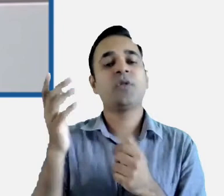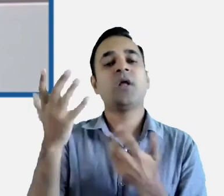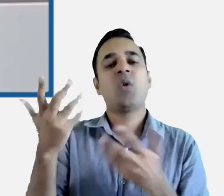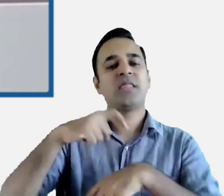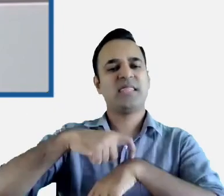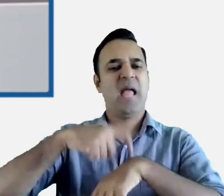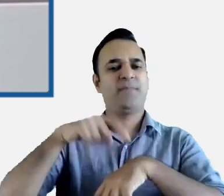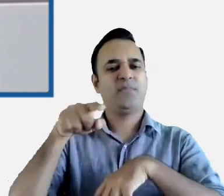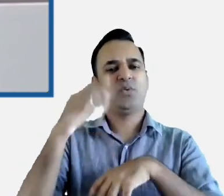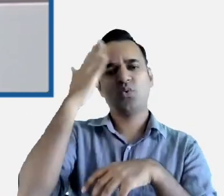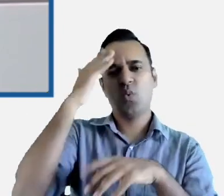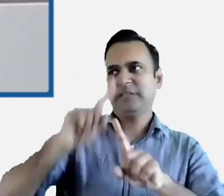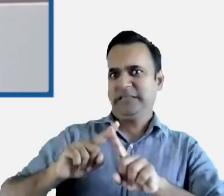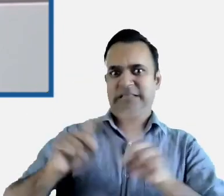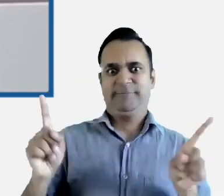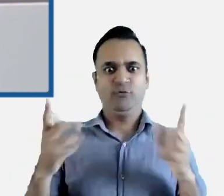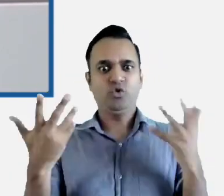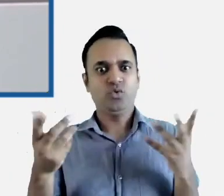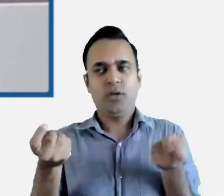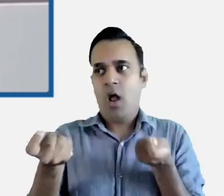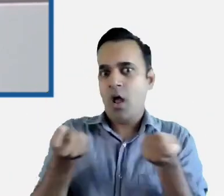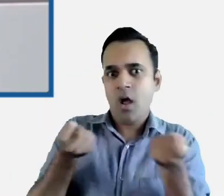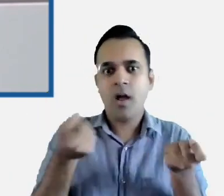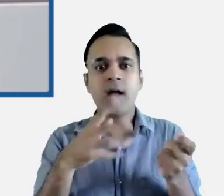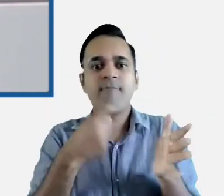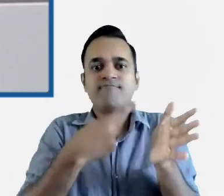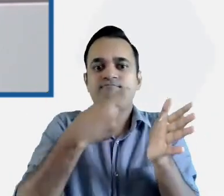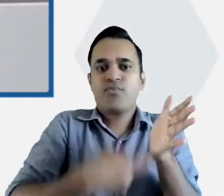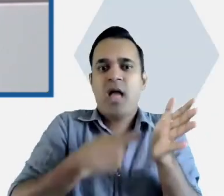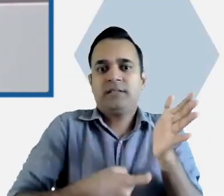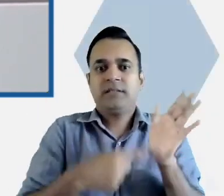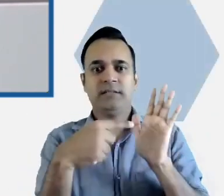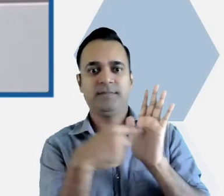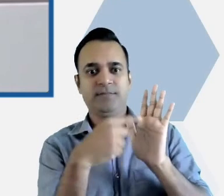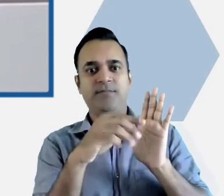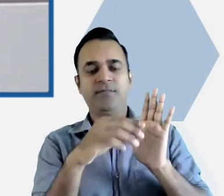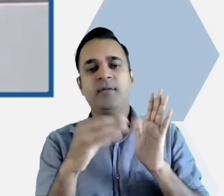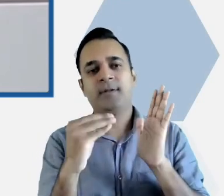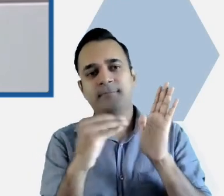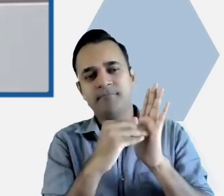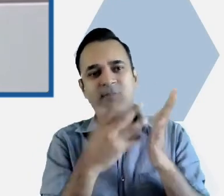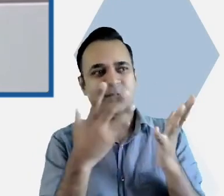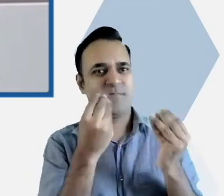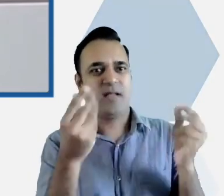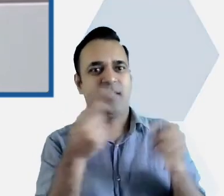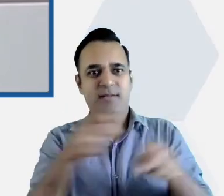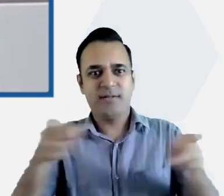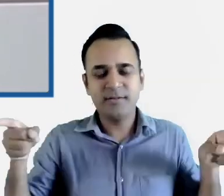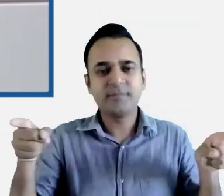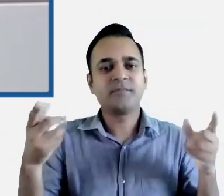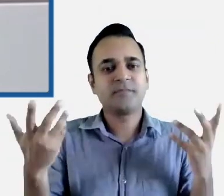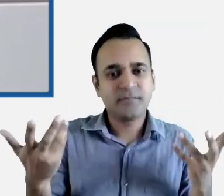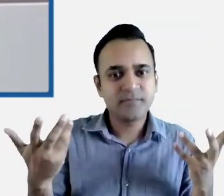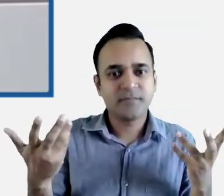in normal times can cope with the managing of crisis. First of all, you have to stabilize the thought process. You have to